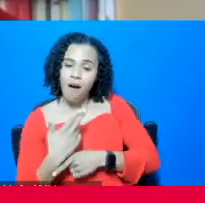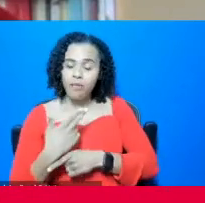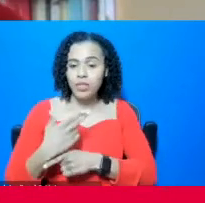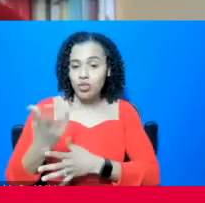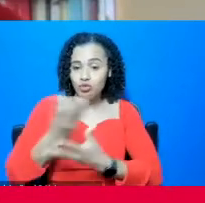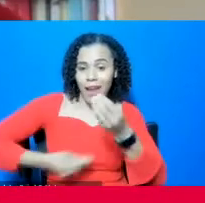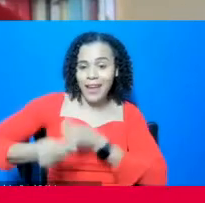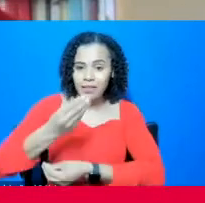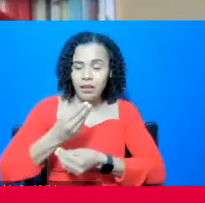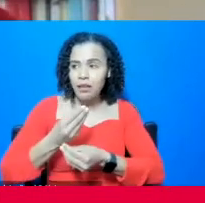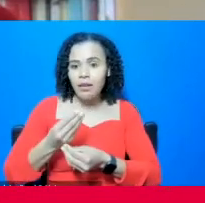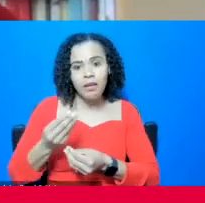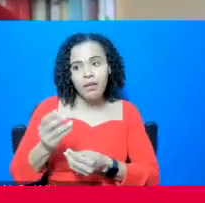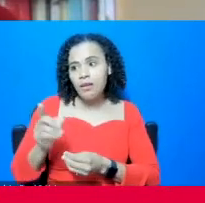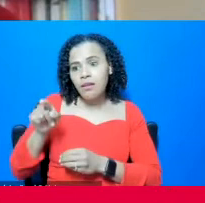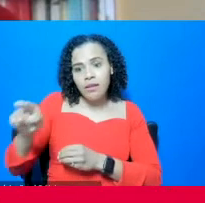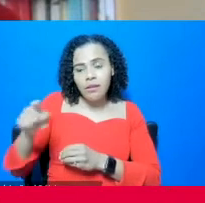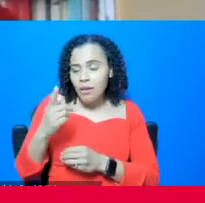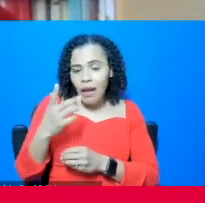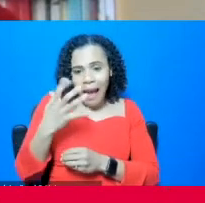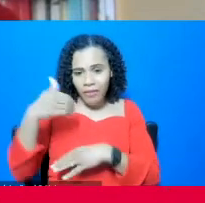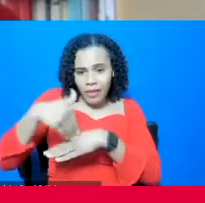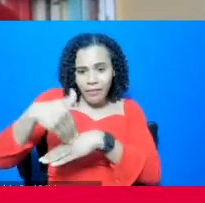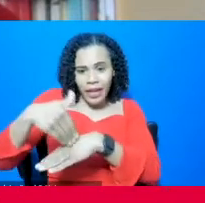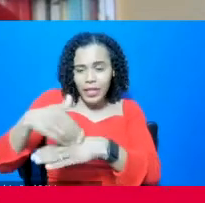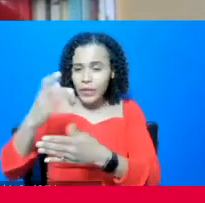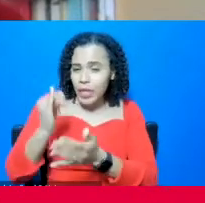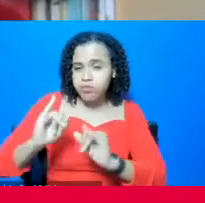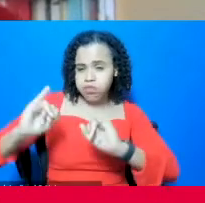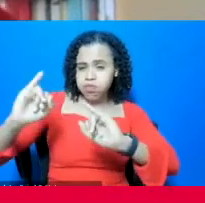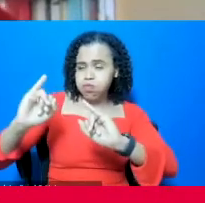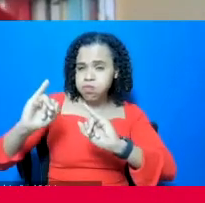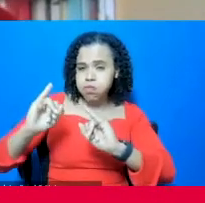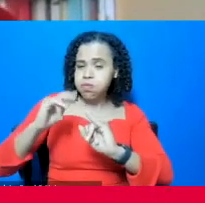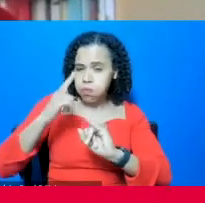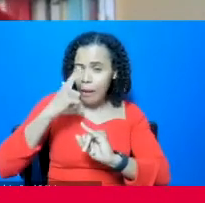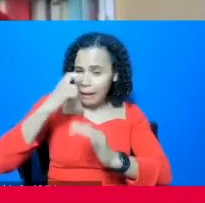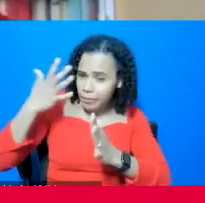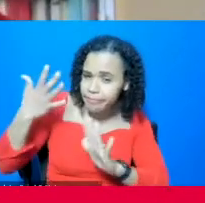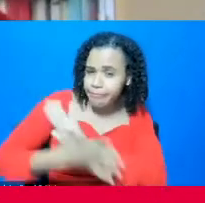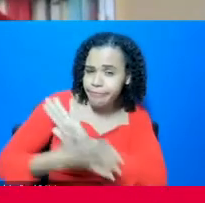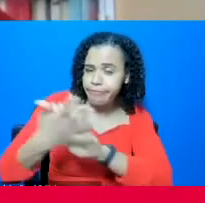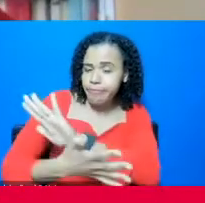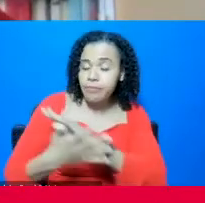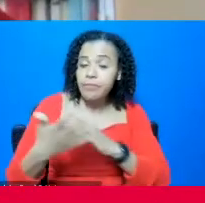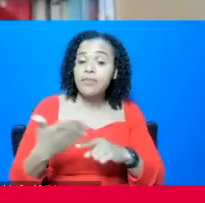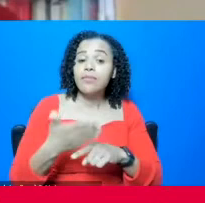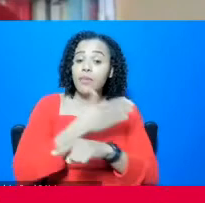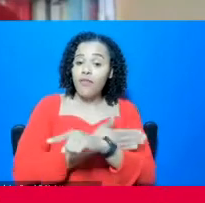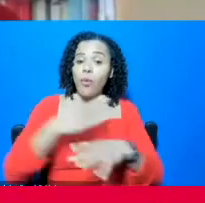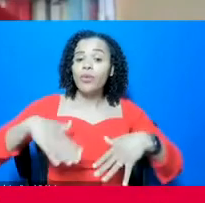all marginalized groups. I'll give you more details of each speaker before each panelist